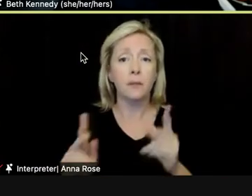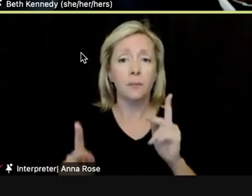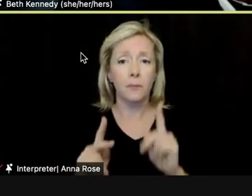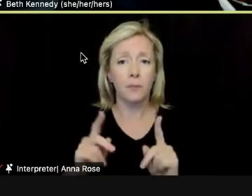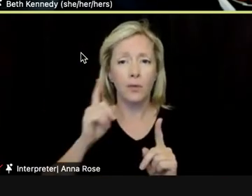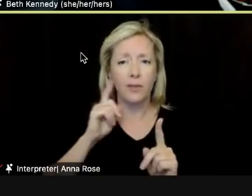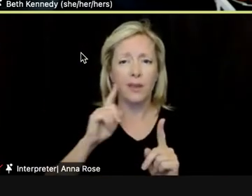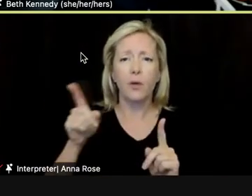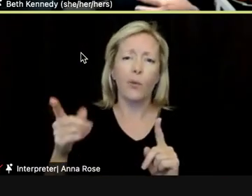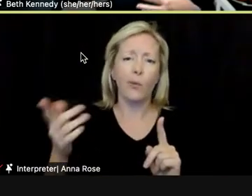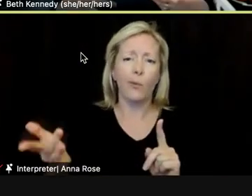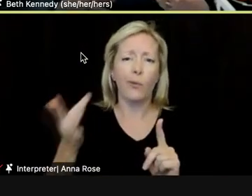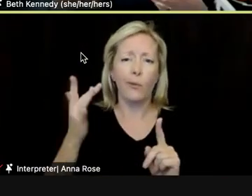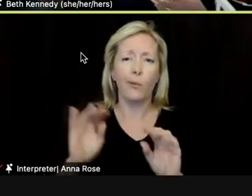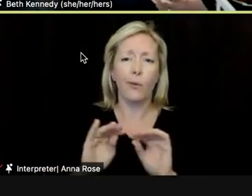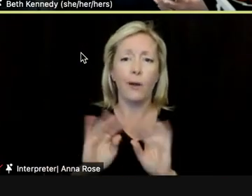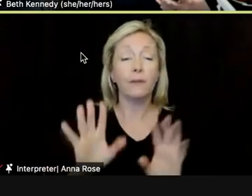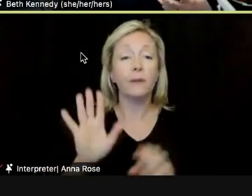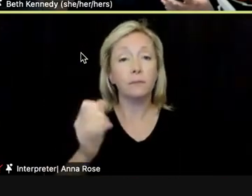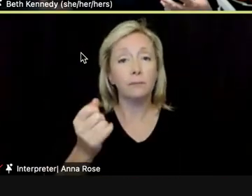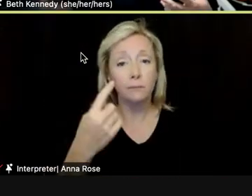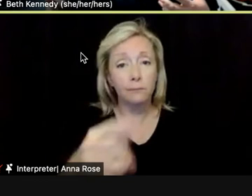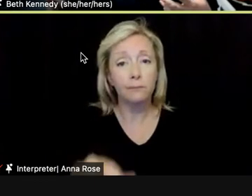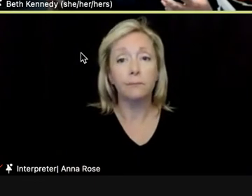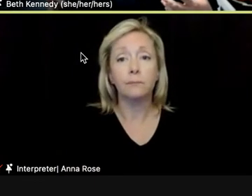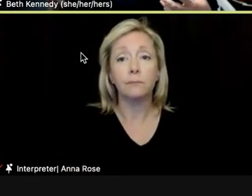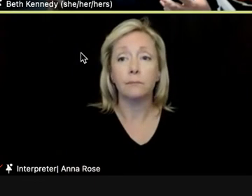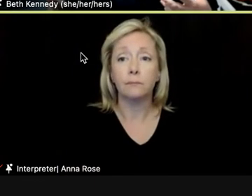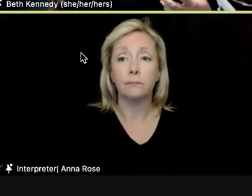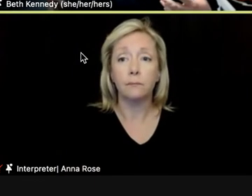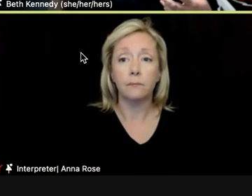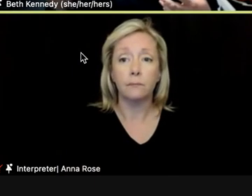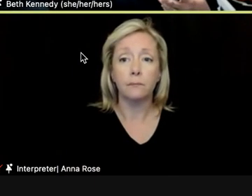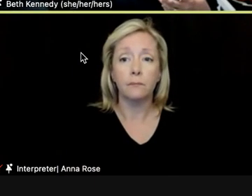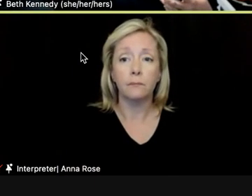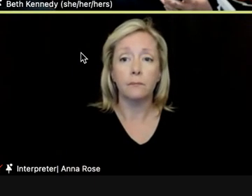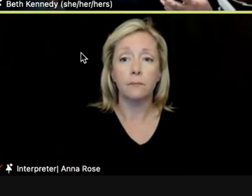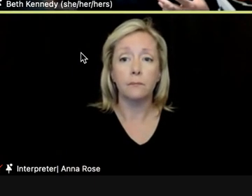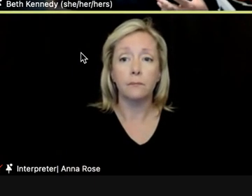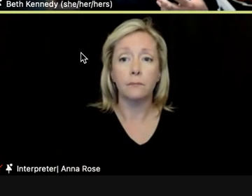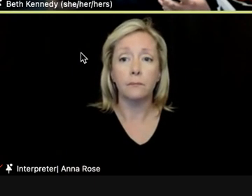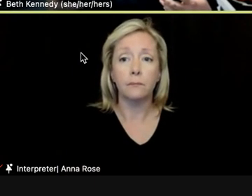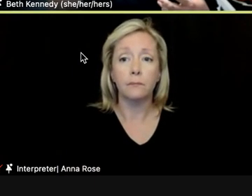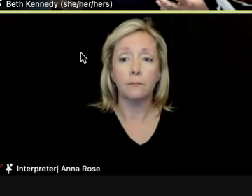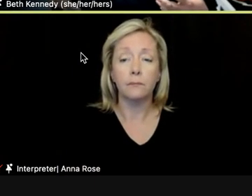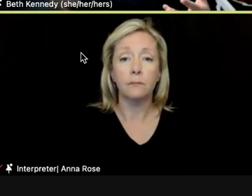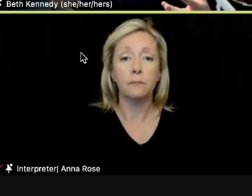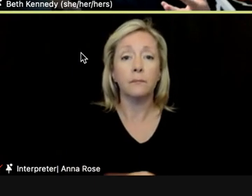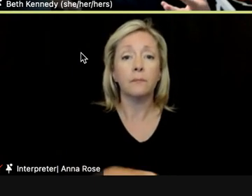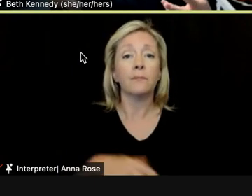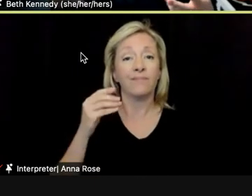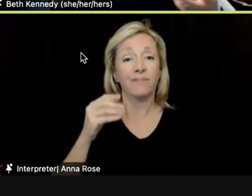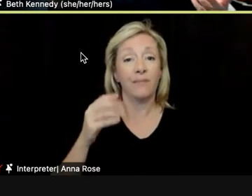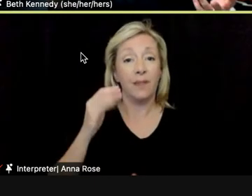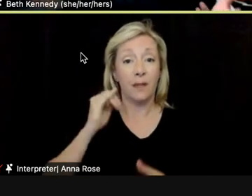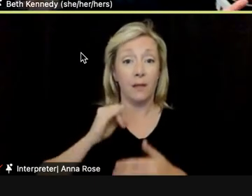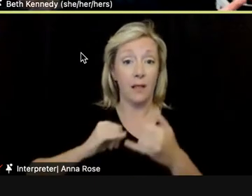this because these are obvious, but this, maybe they're not so obvious as we get closer to 11, but